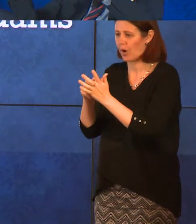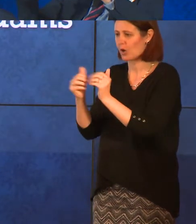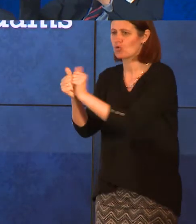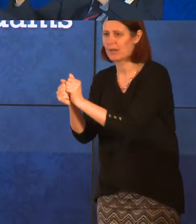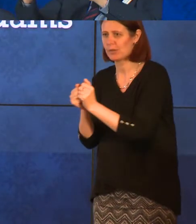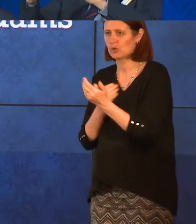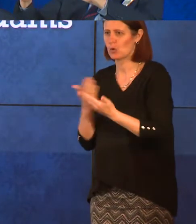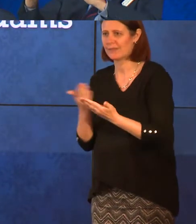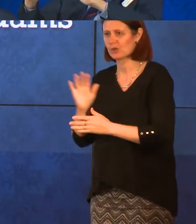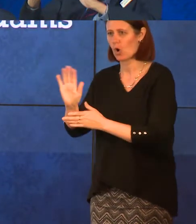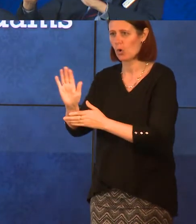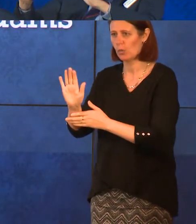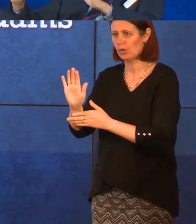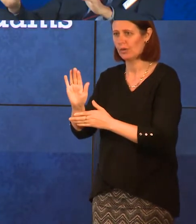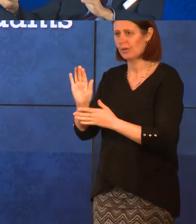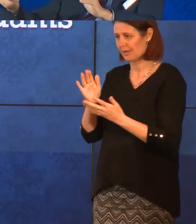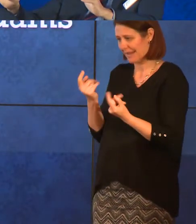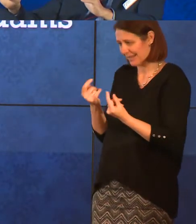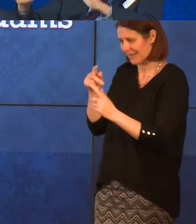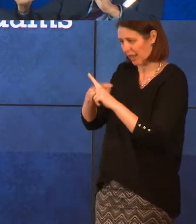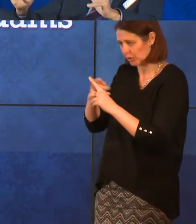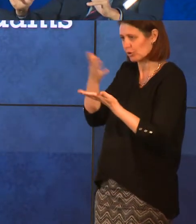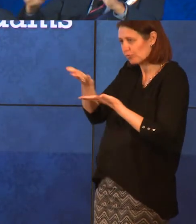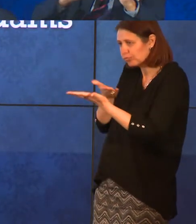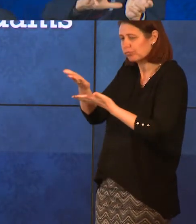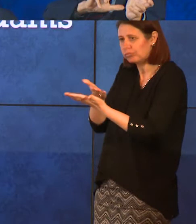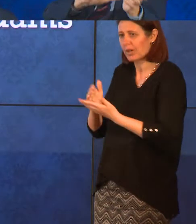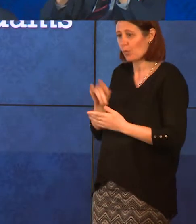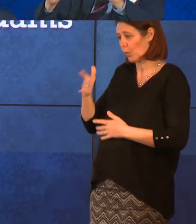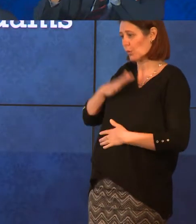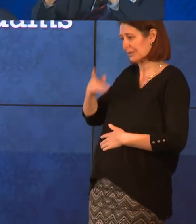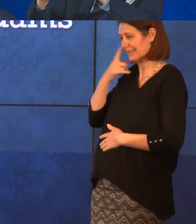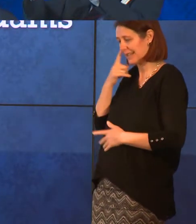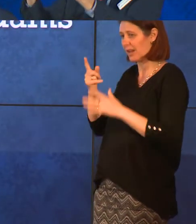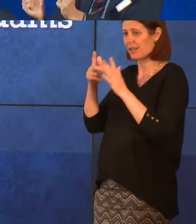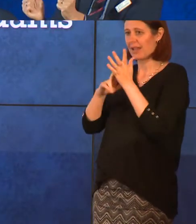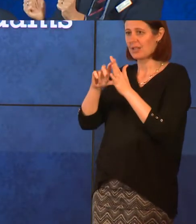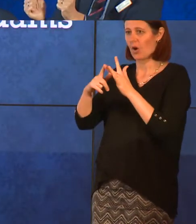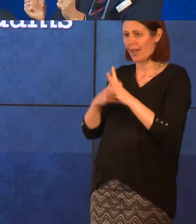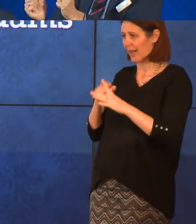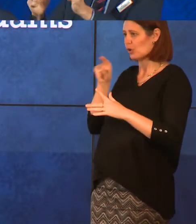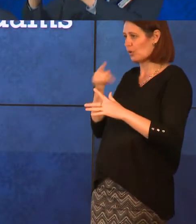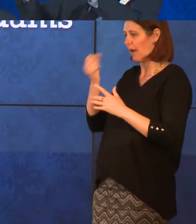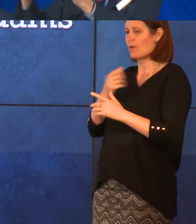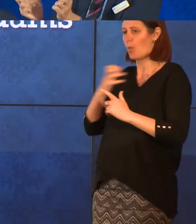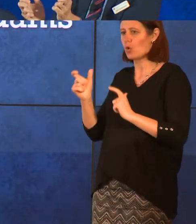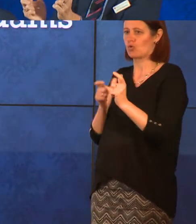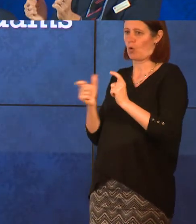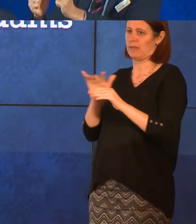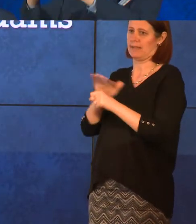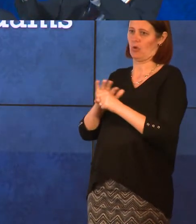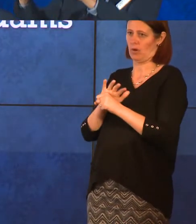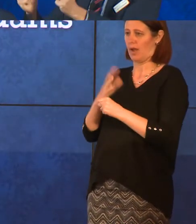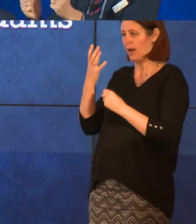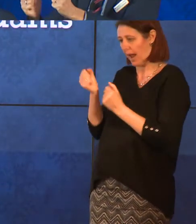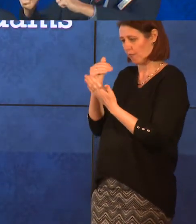scenario. So in short, what we would like to see is the agency to take greater control of this area, have